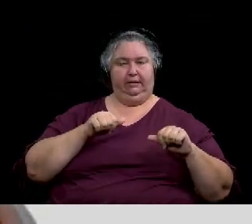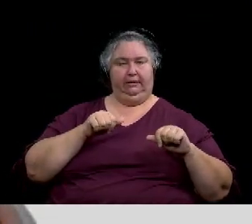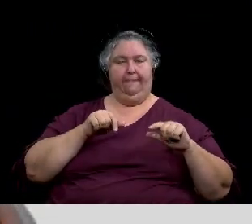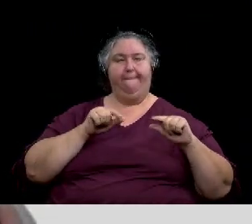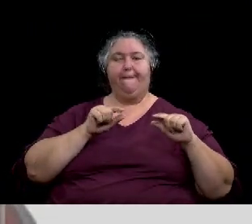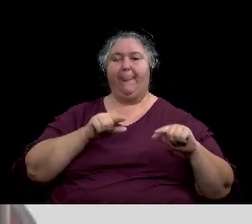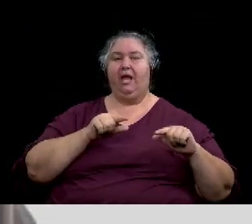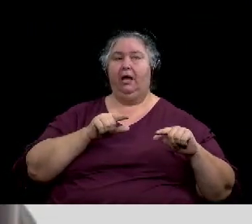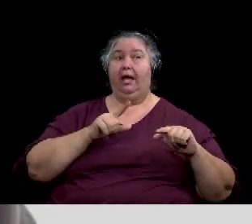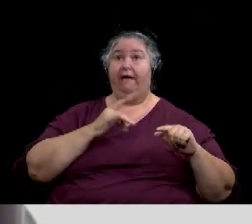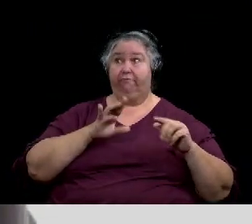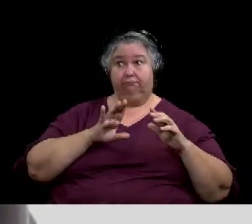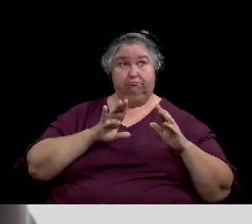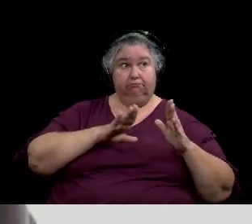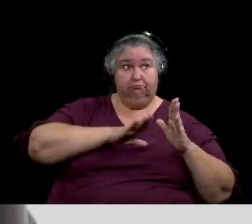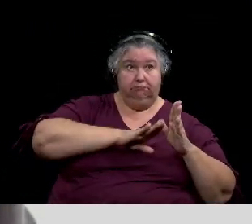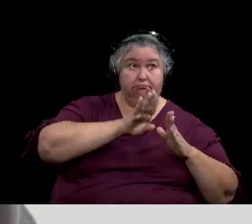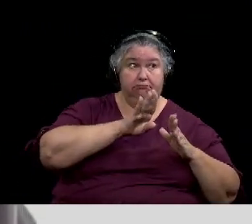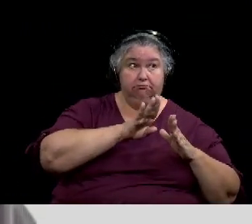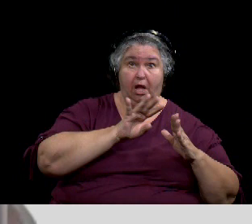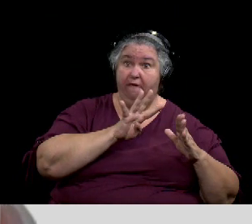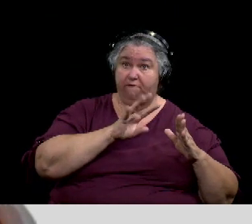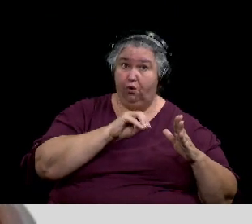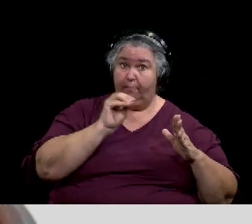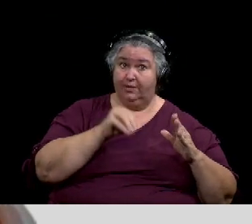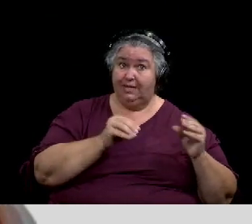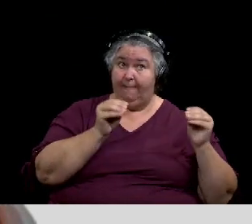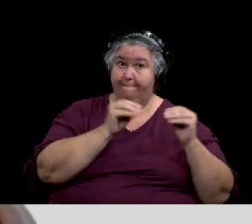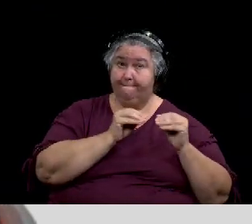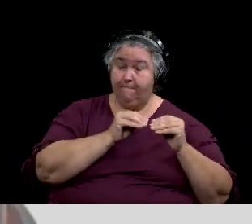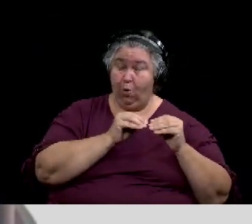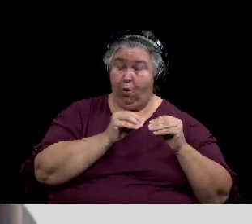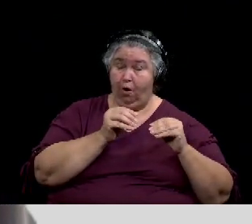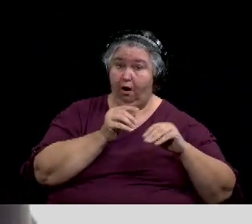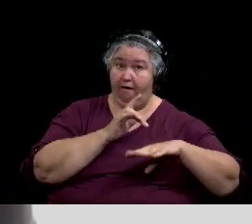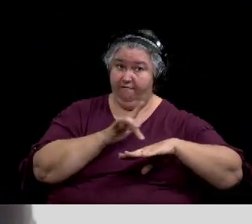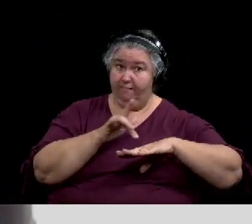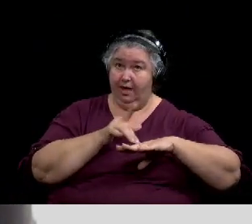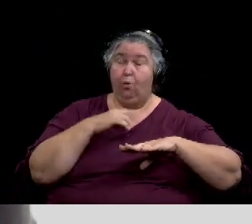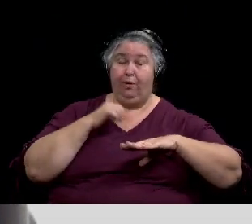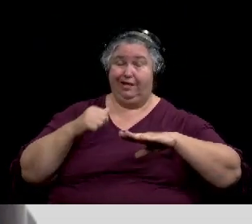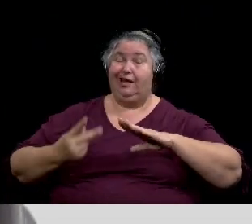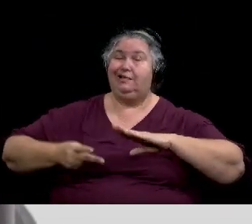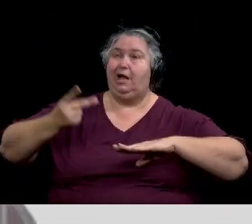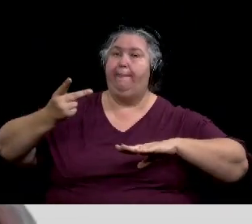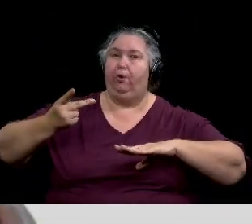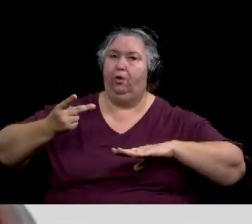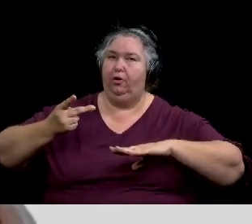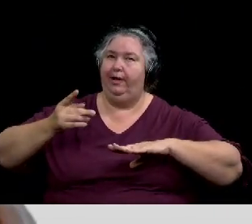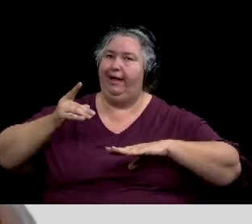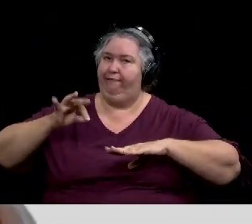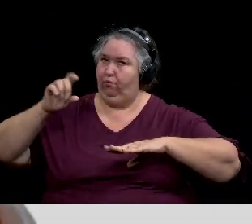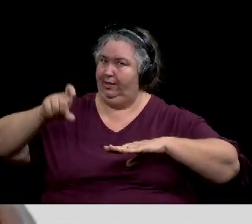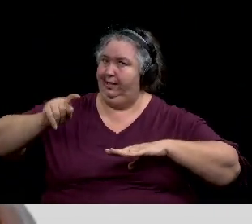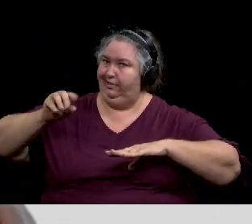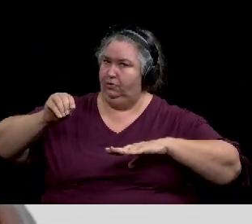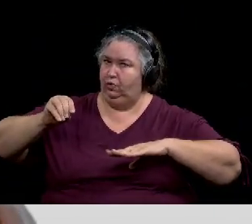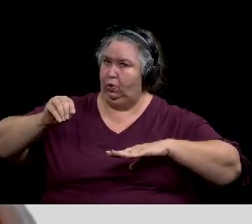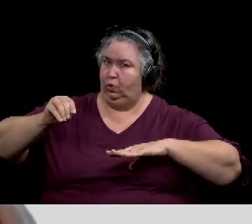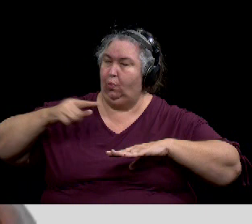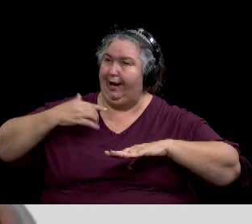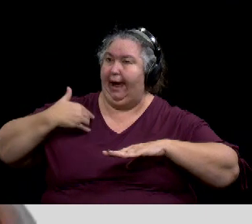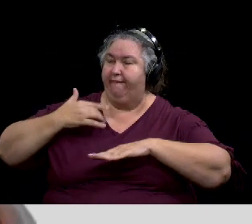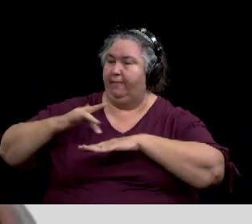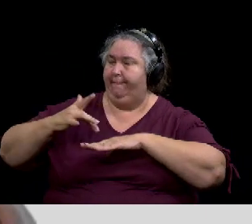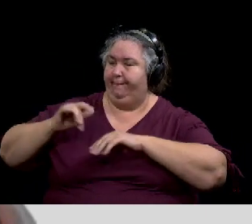to surge to about 40% more from a capacity standpoint, double our ICU capacity, almost